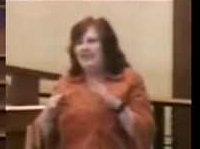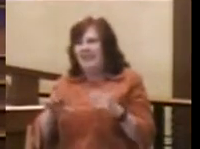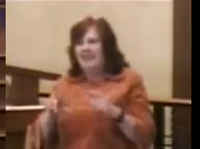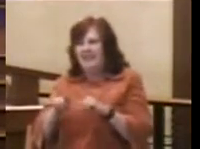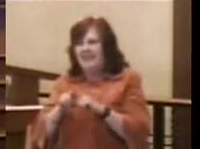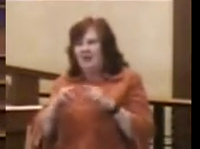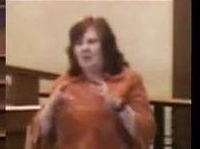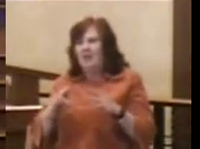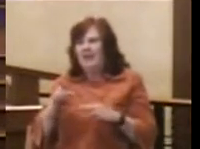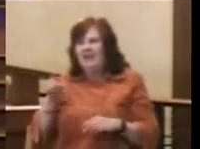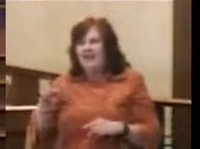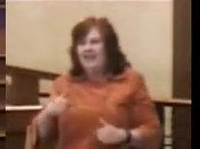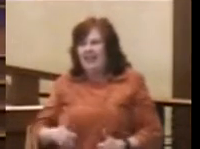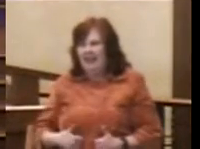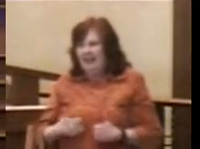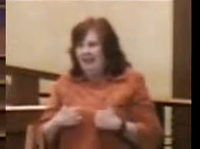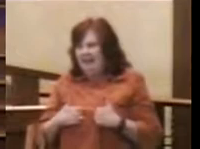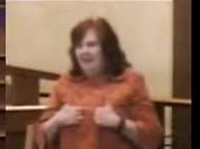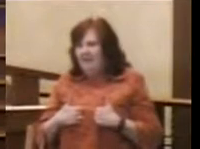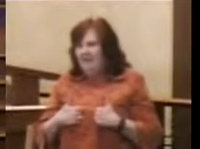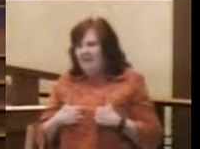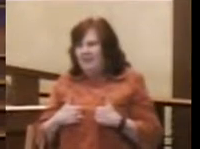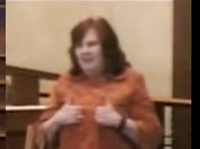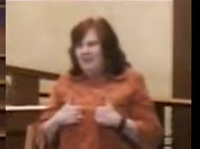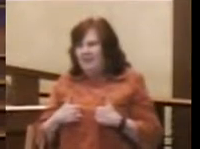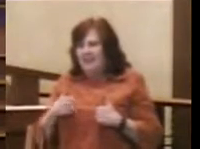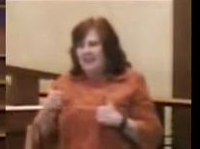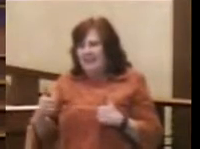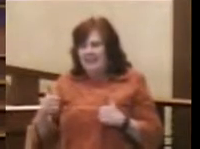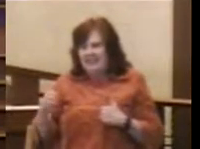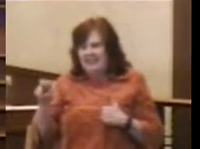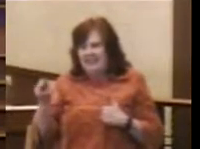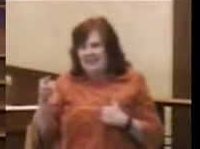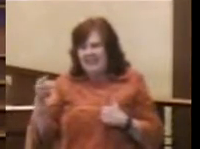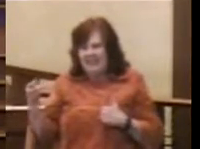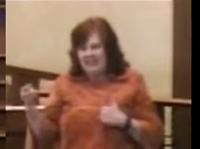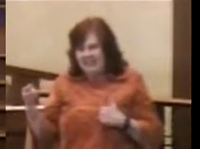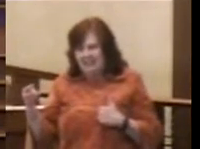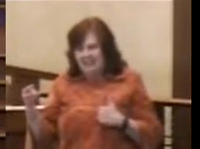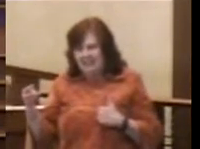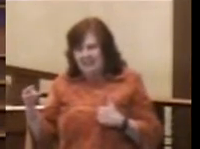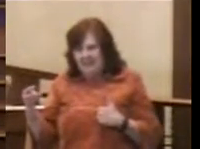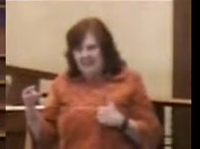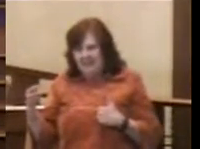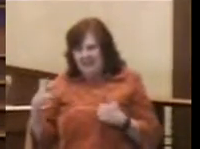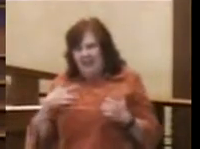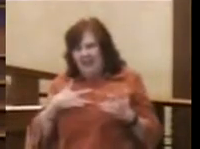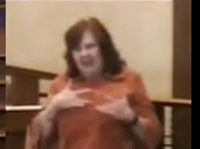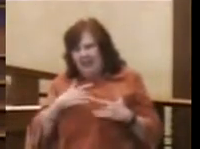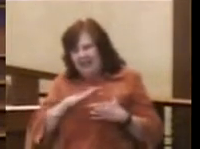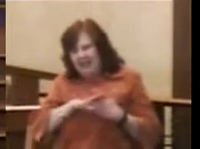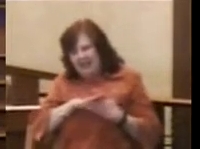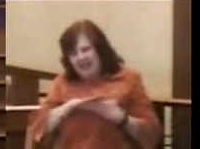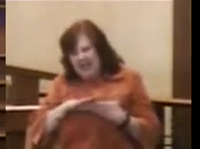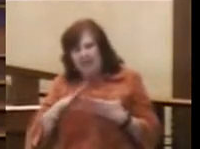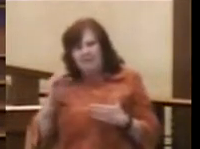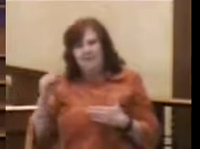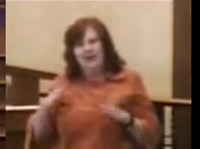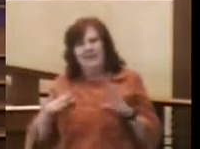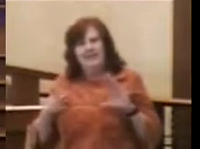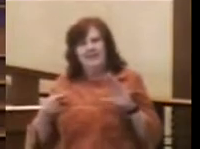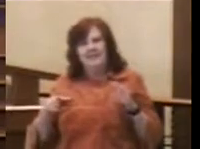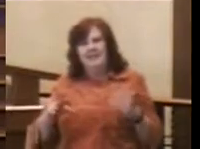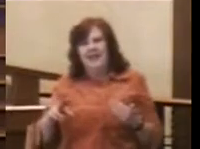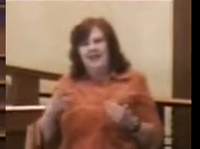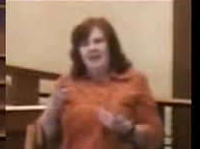way he lived. He put himself second. He was a kind man. He died